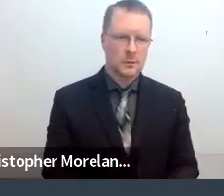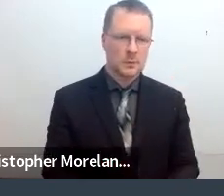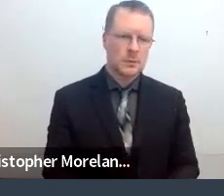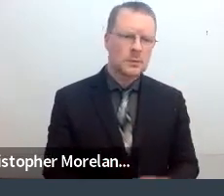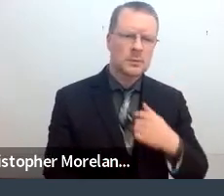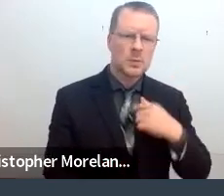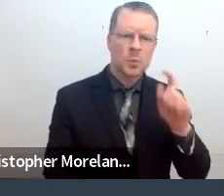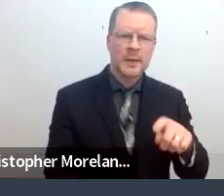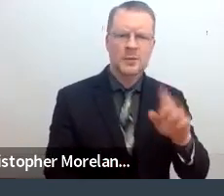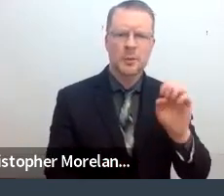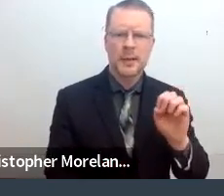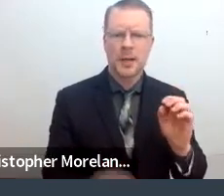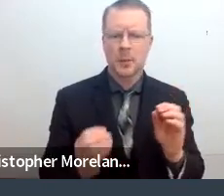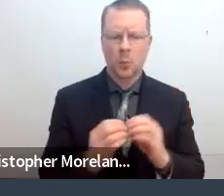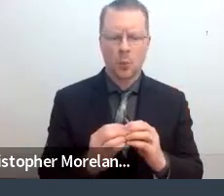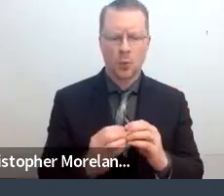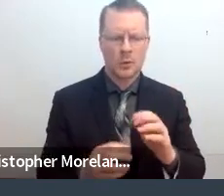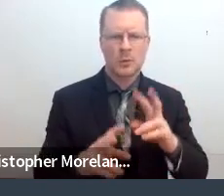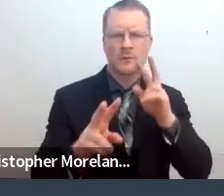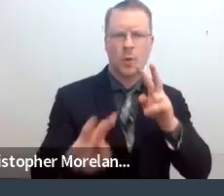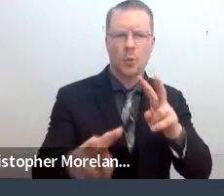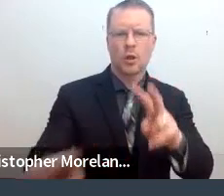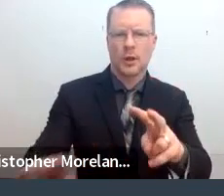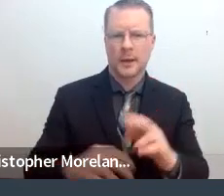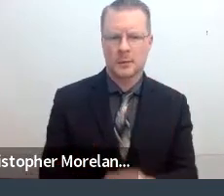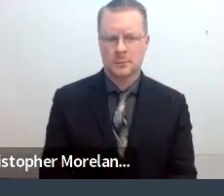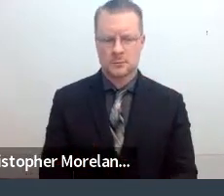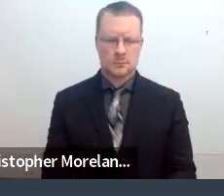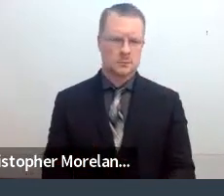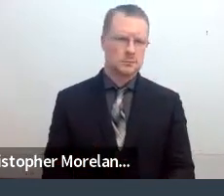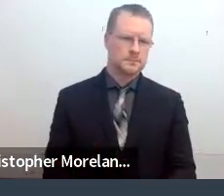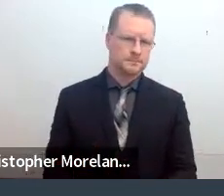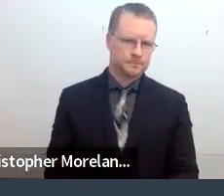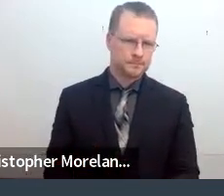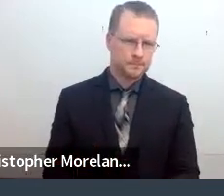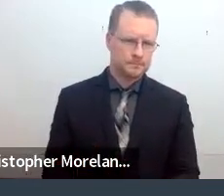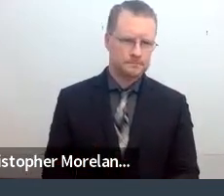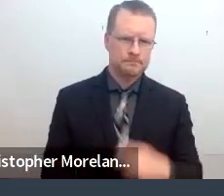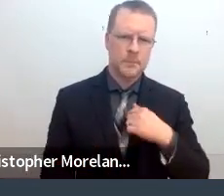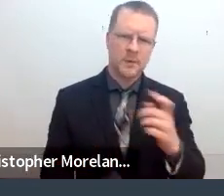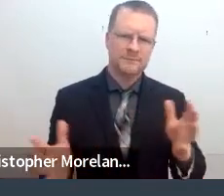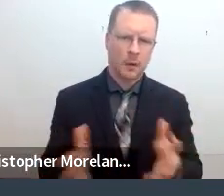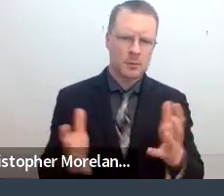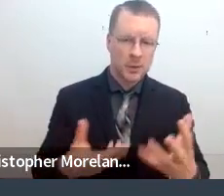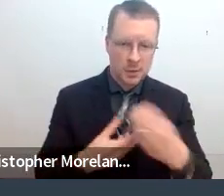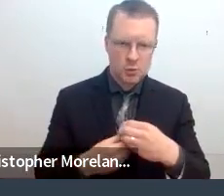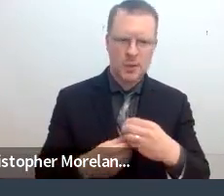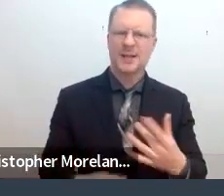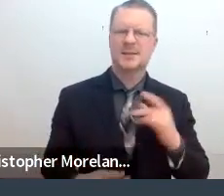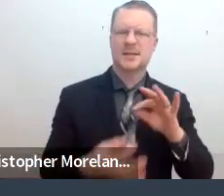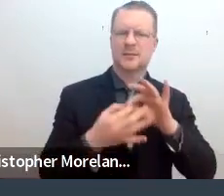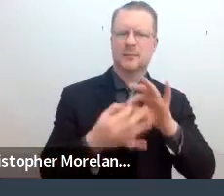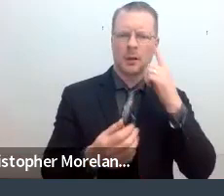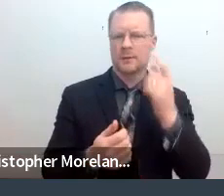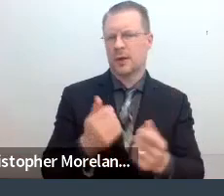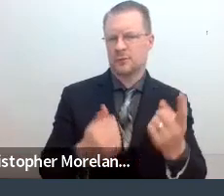additional strategies from what I talked about earlier. We need to be forward-looking. We